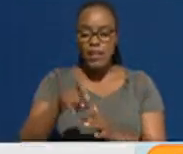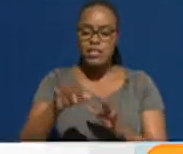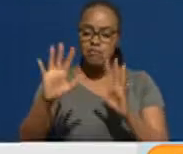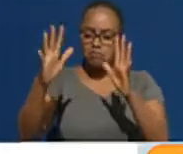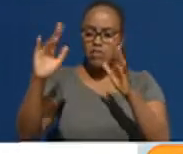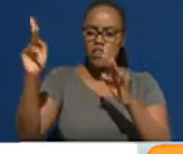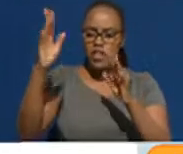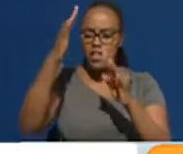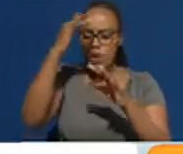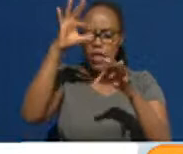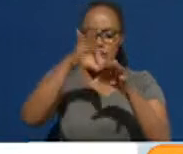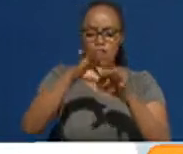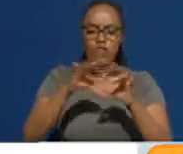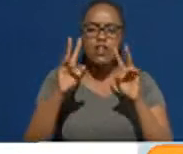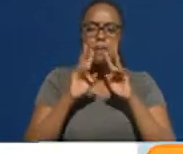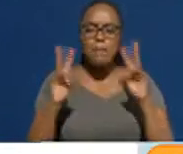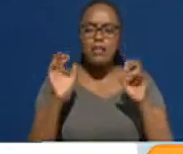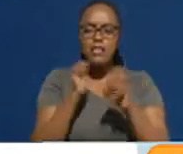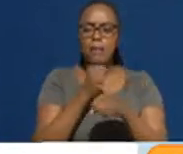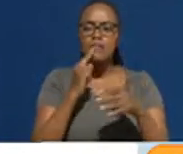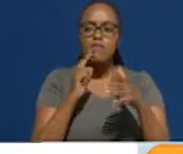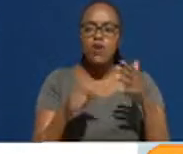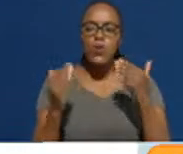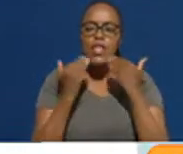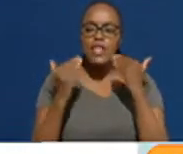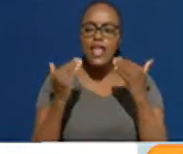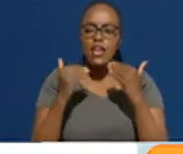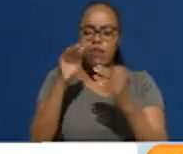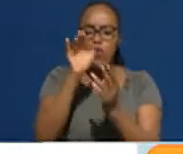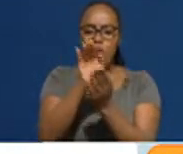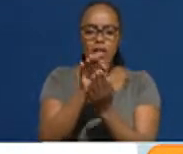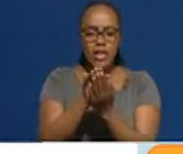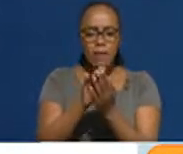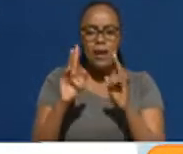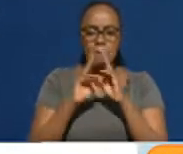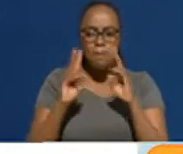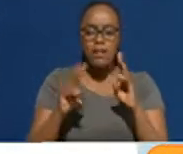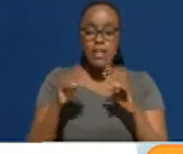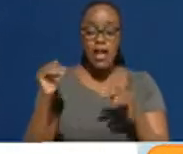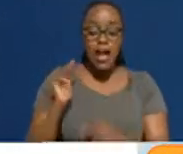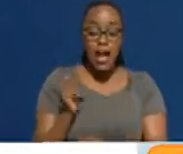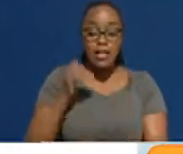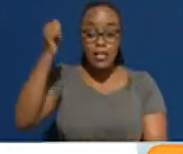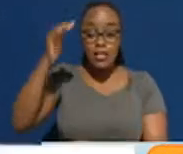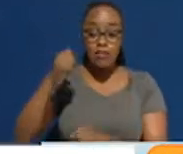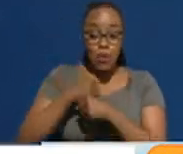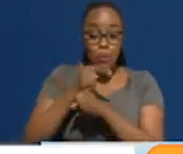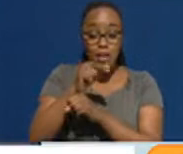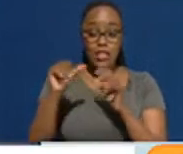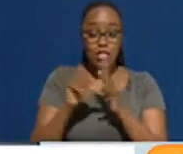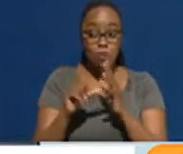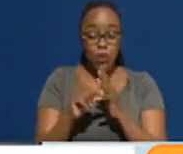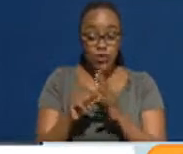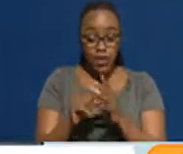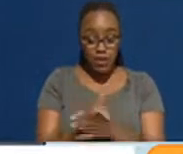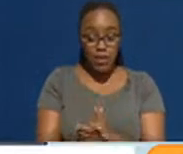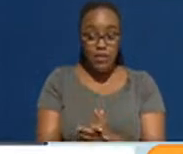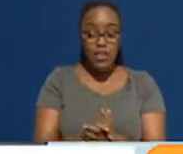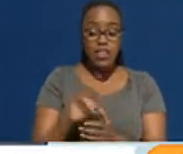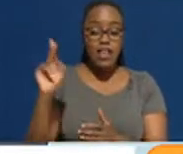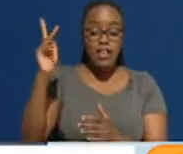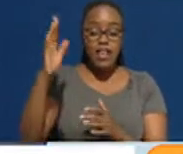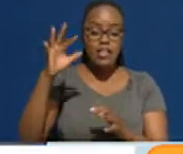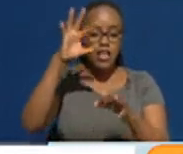Kenyans because they voted peacefully, you can't say, we thank you for maintaining peace. It's we, the politicians, who caused the problems. Mm. The Kenyans